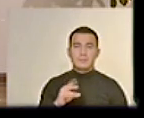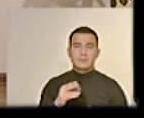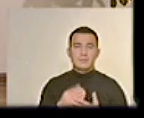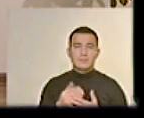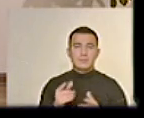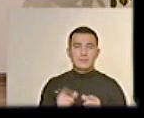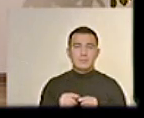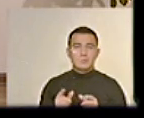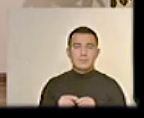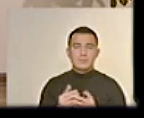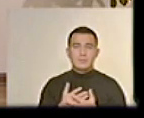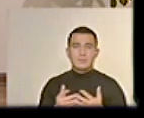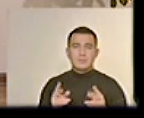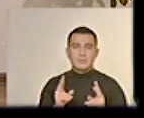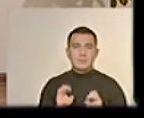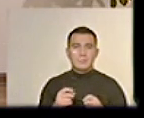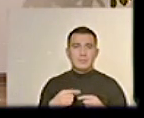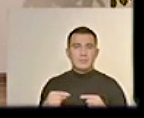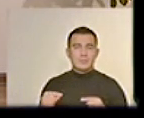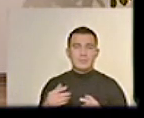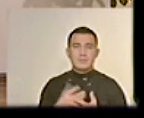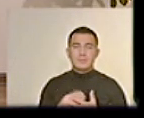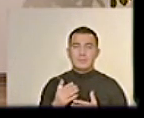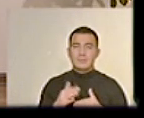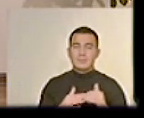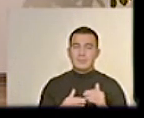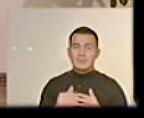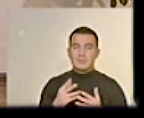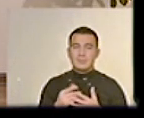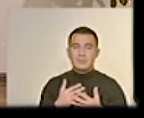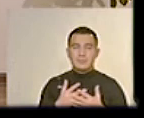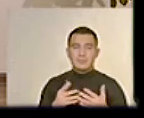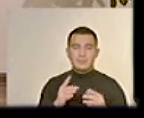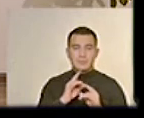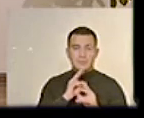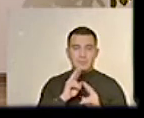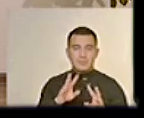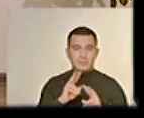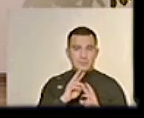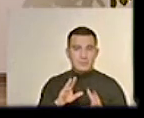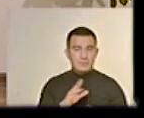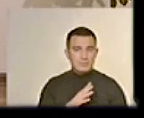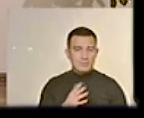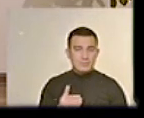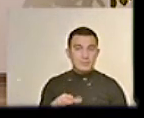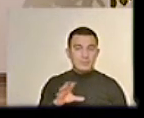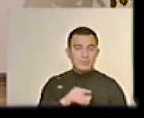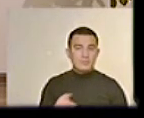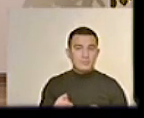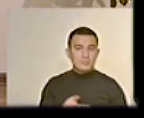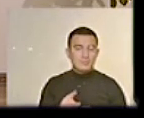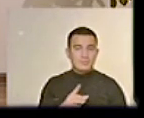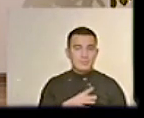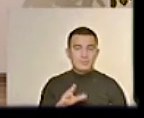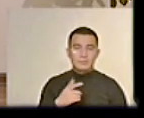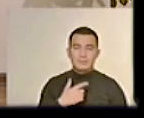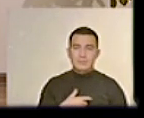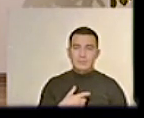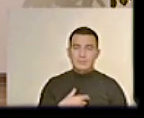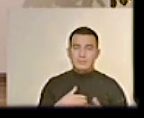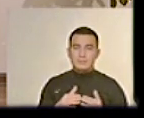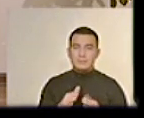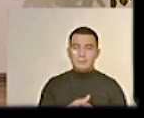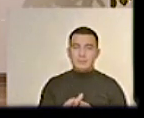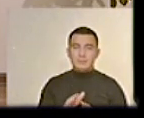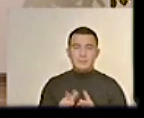bo'lgan ba'zi masalalar hamda test topshiriqlardan namunalar ko'rsatib o'tdim. Siz ham mustaqil ravishda